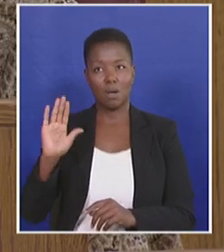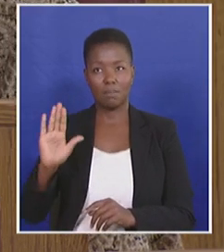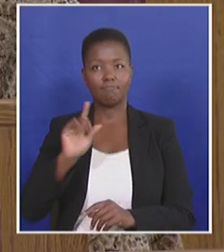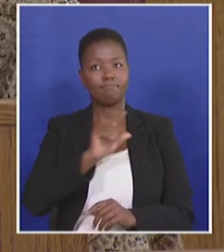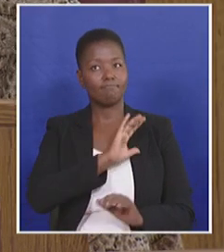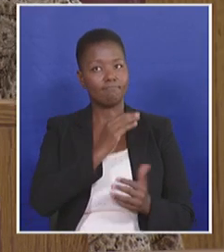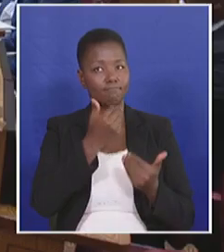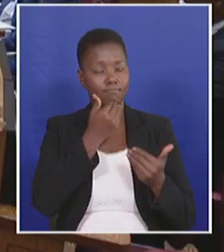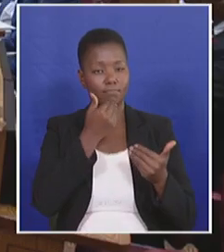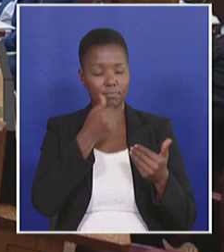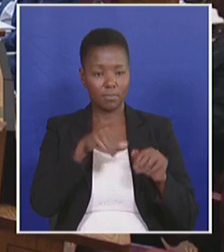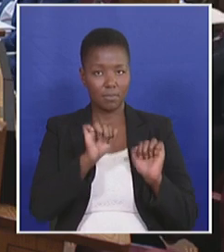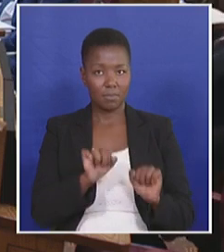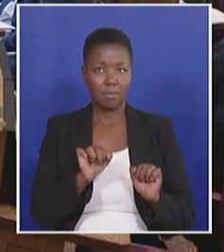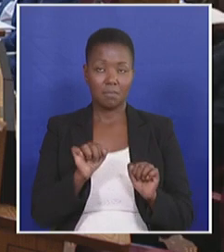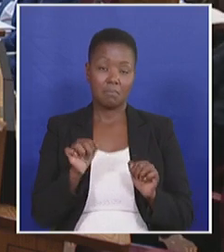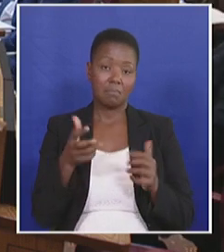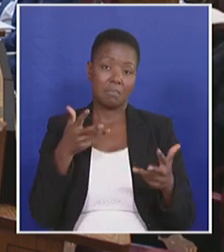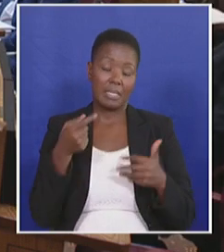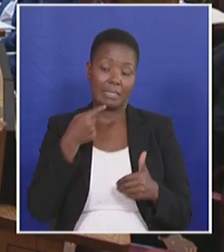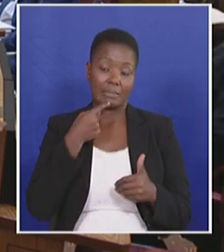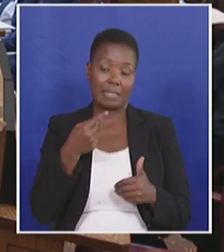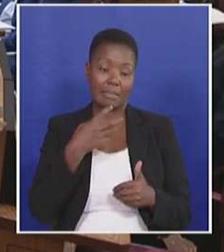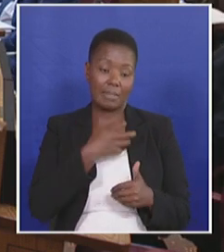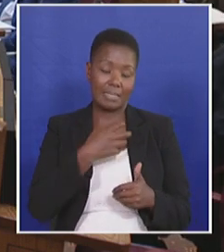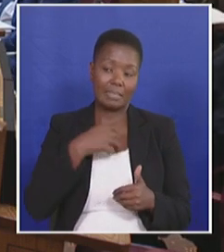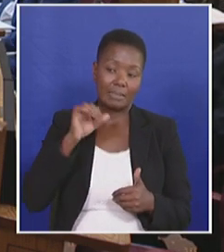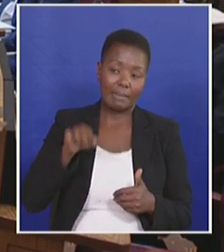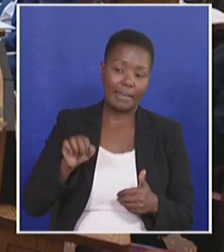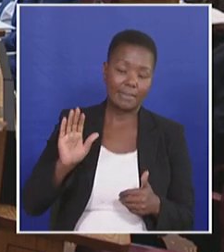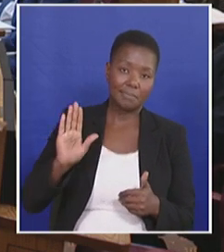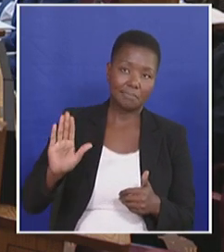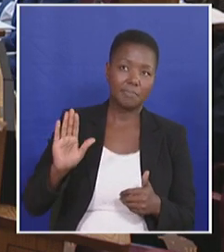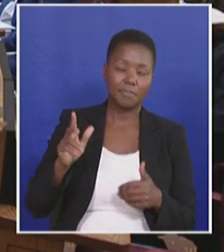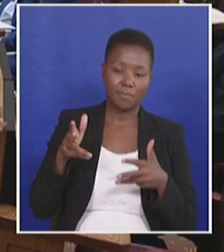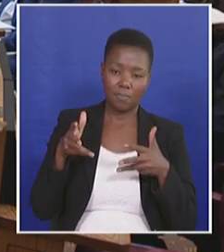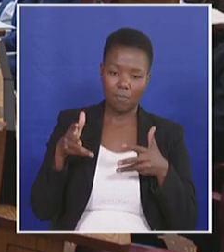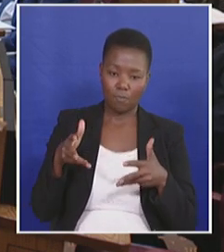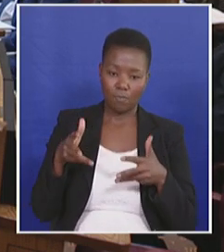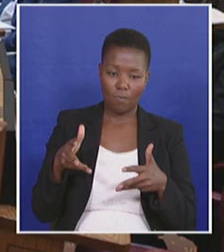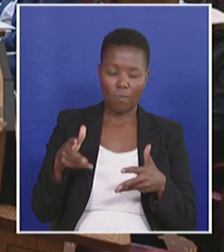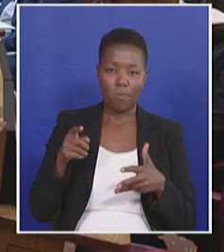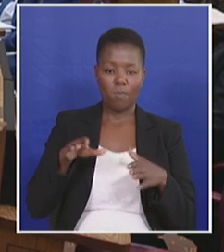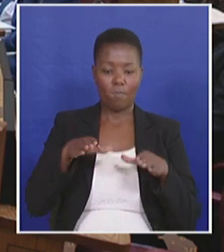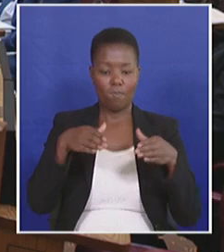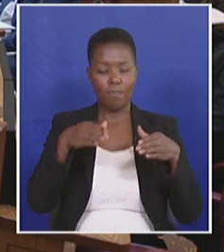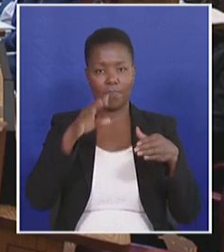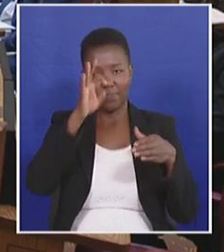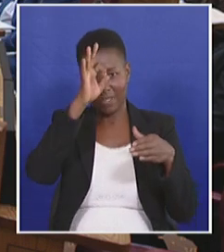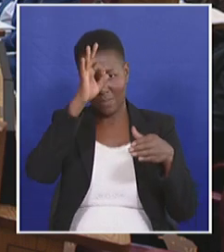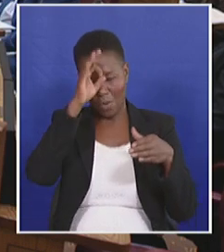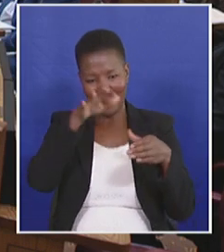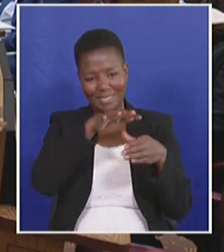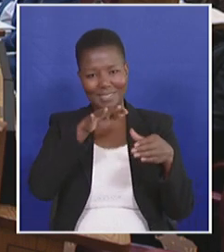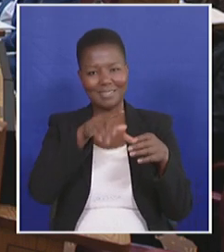Chairperson. Maybe the Minister is correct in saying the use of the term demilitarization is